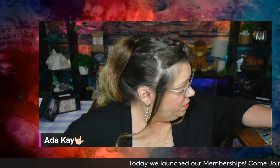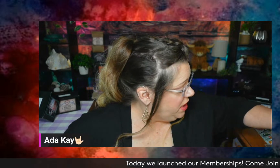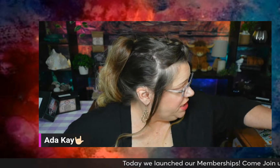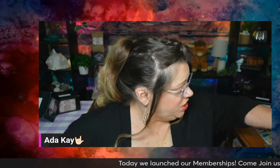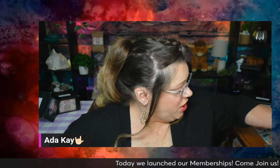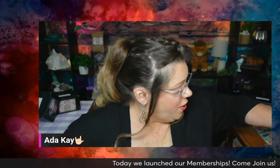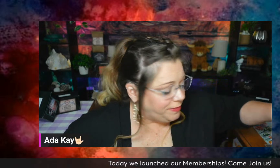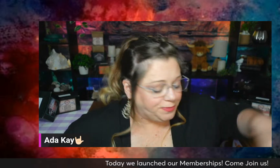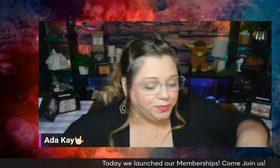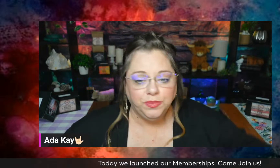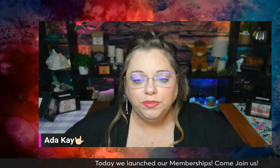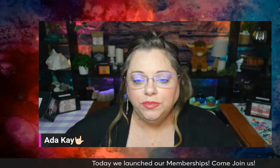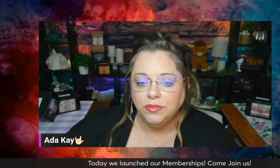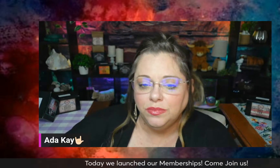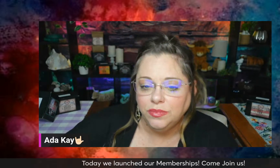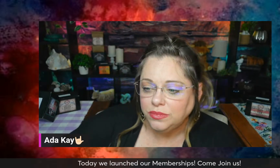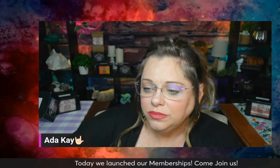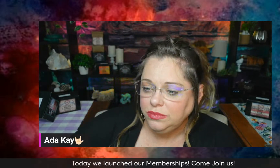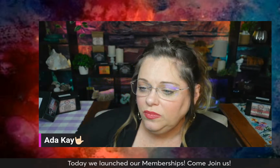Good place to go.